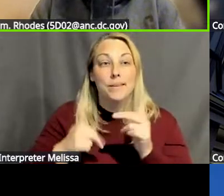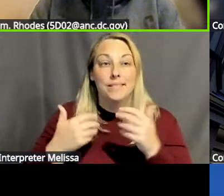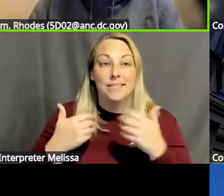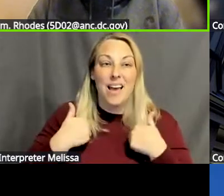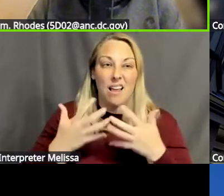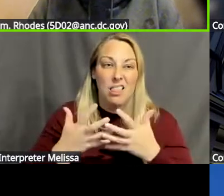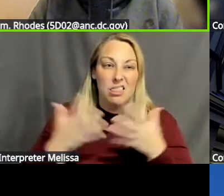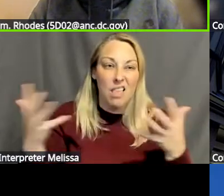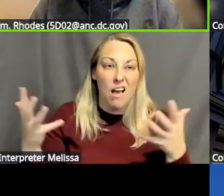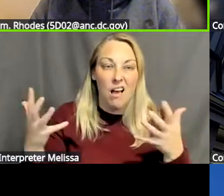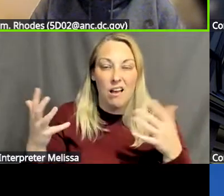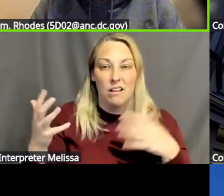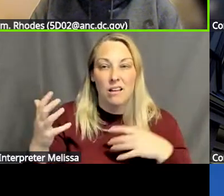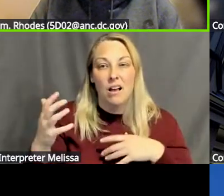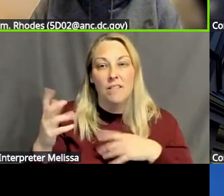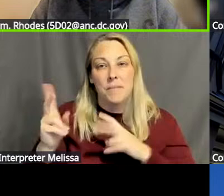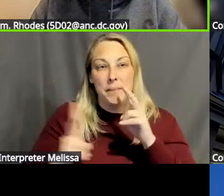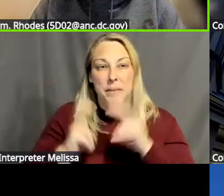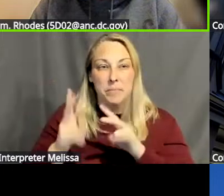and